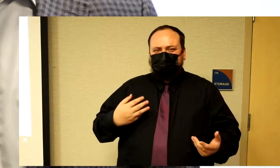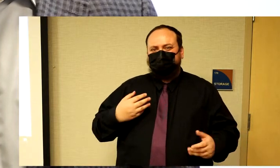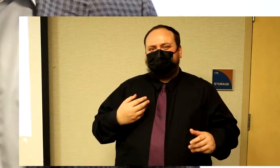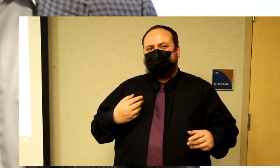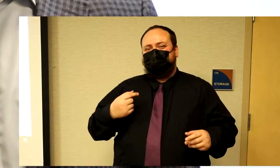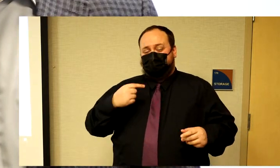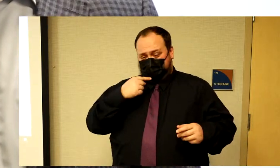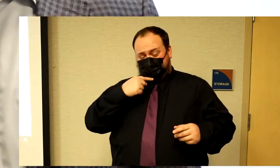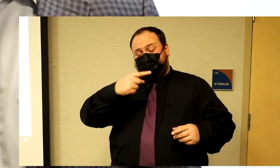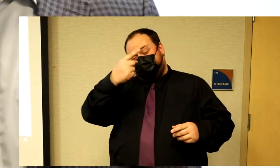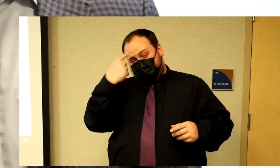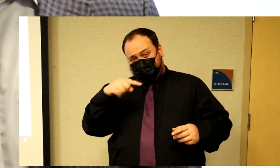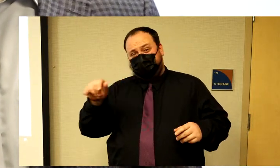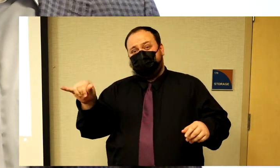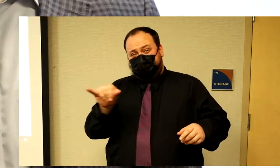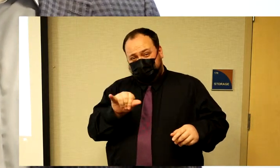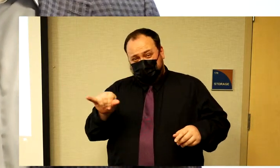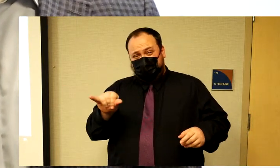may look like